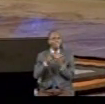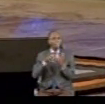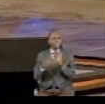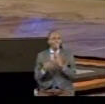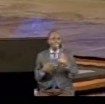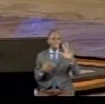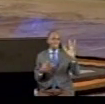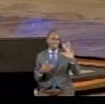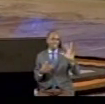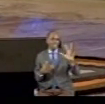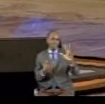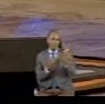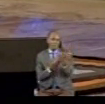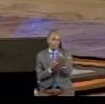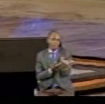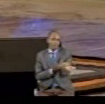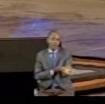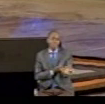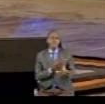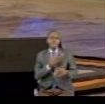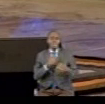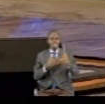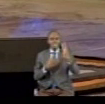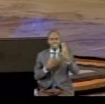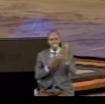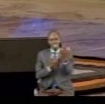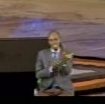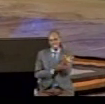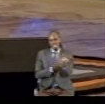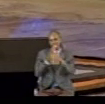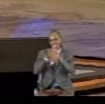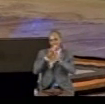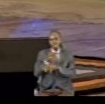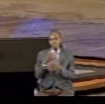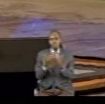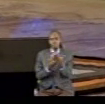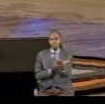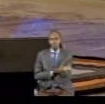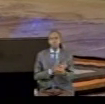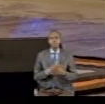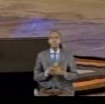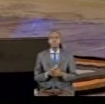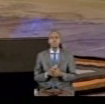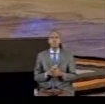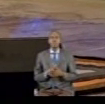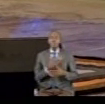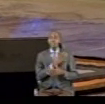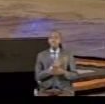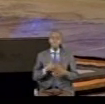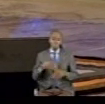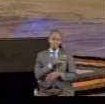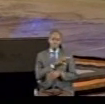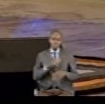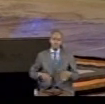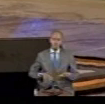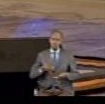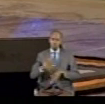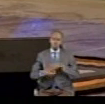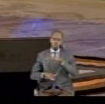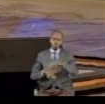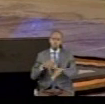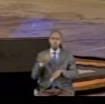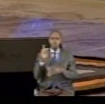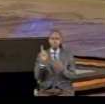a.m. and 6 a.m. early in the morning, he cometh unto them,